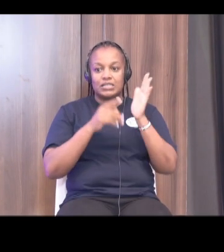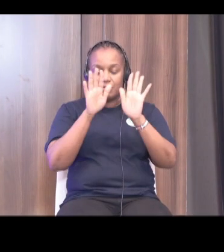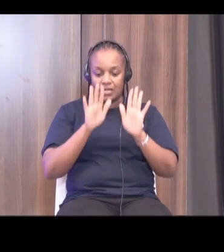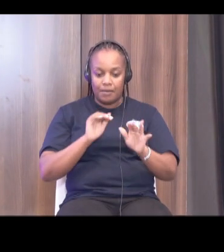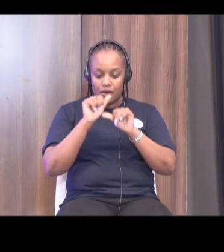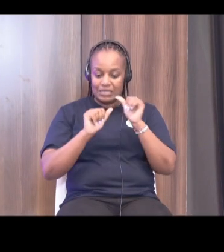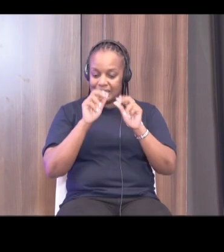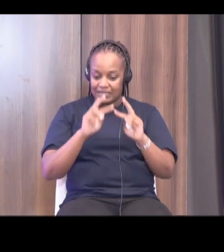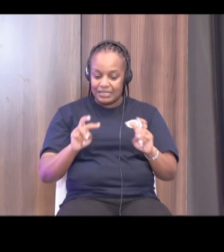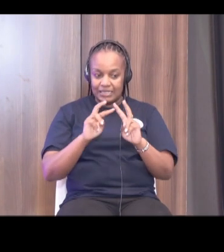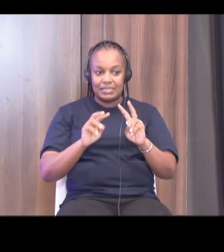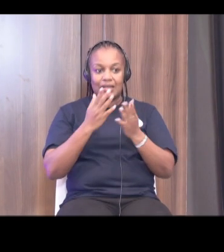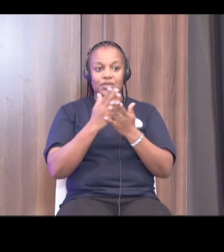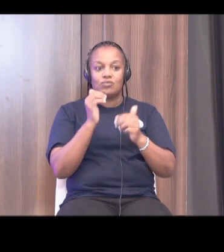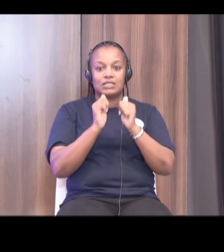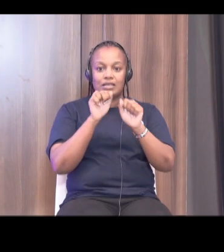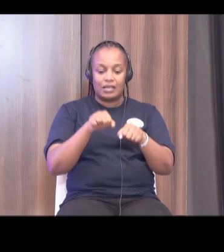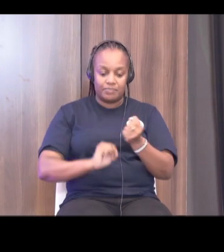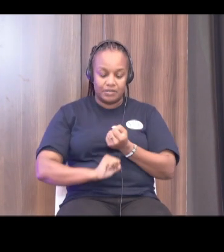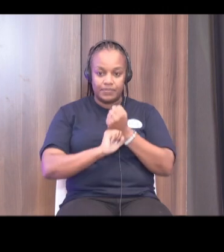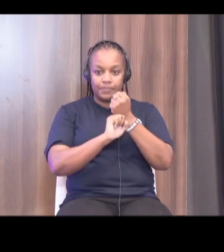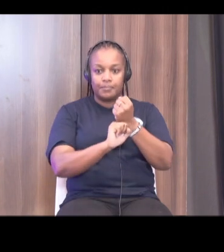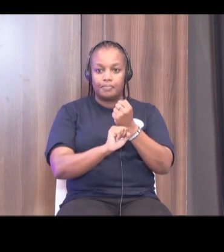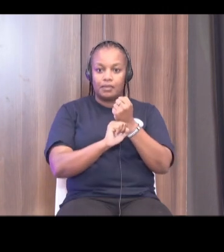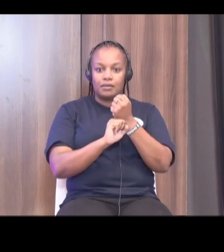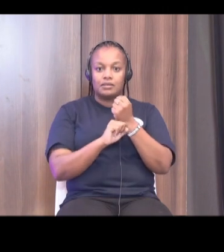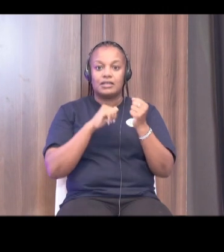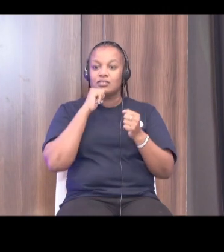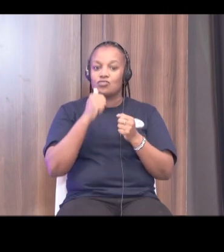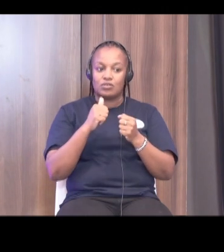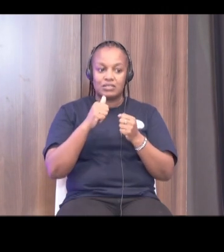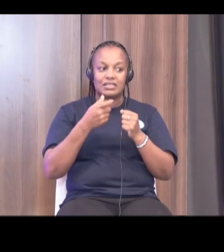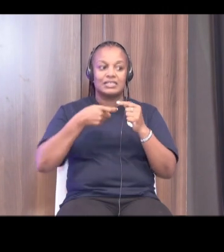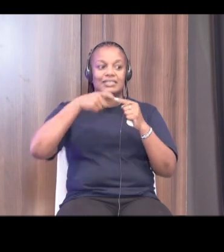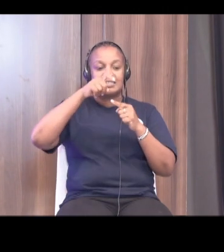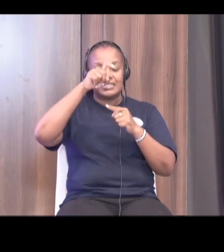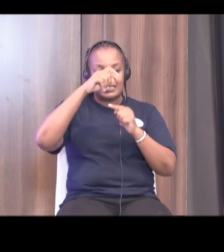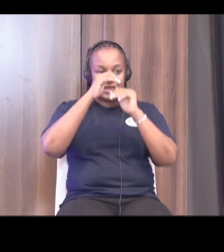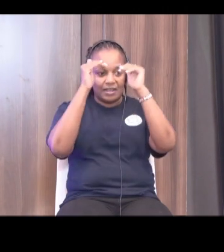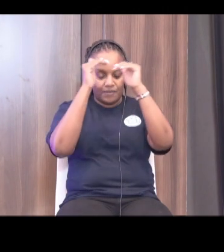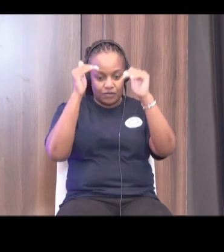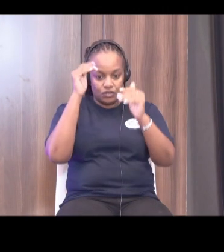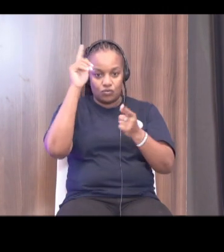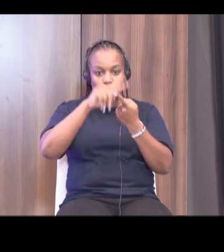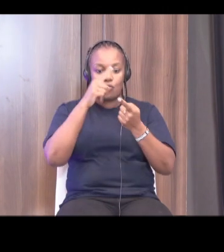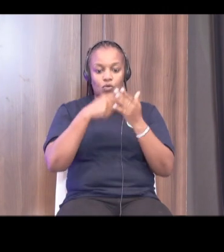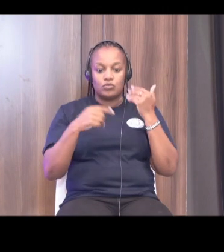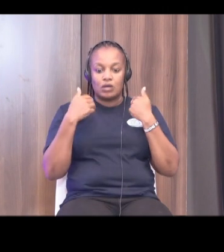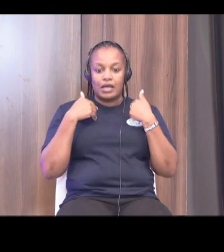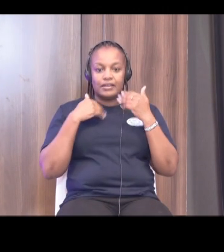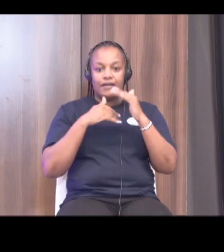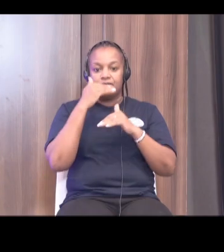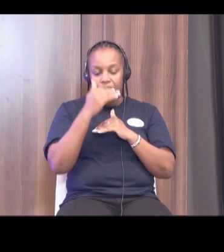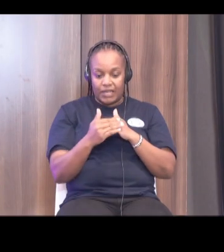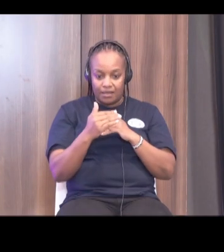it is boostable. That second dose 2 years later does increase the levels to higher levels even than what we had after 1 dose 2 years